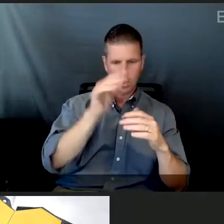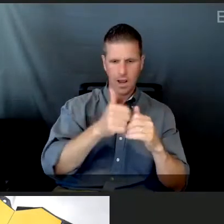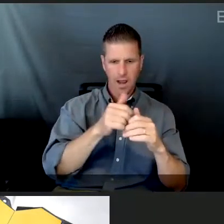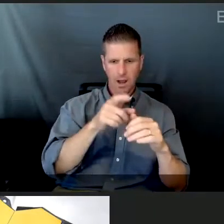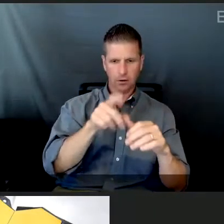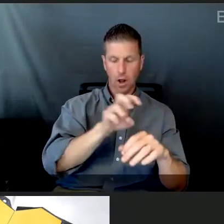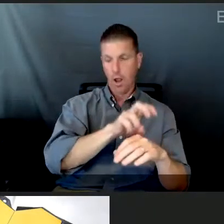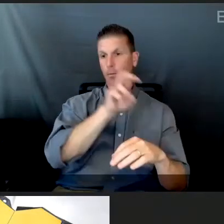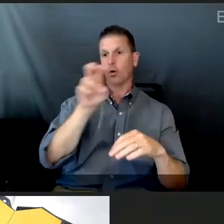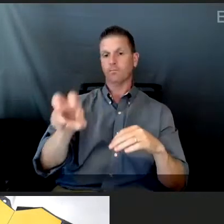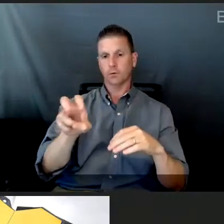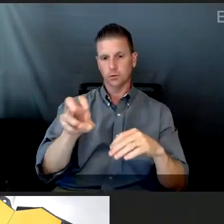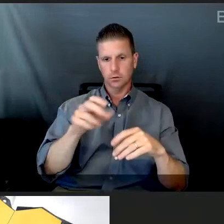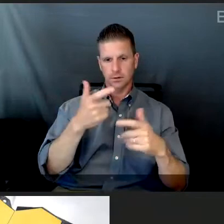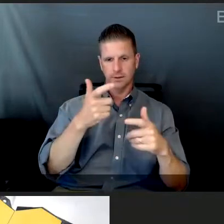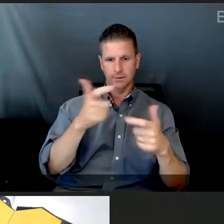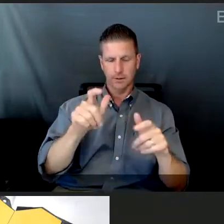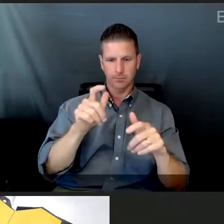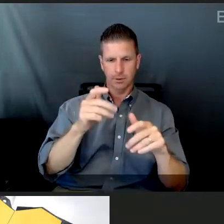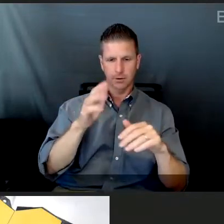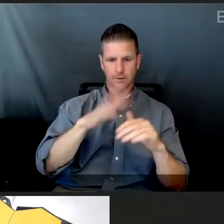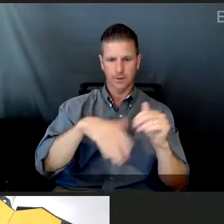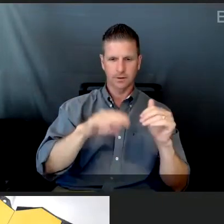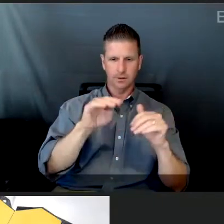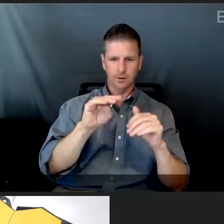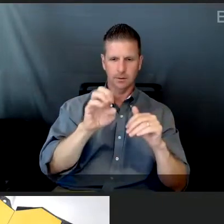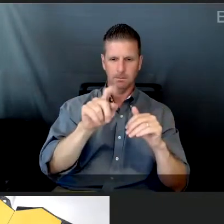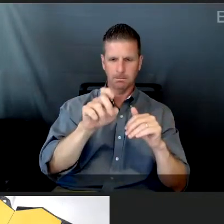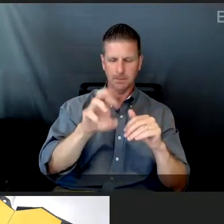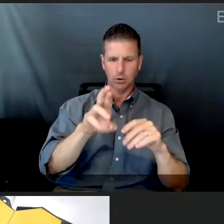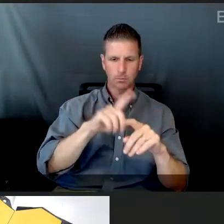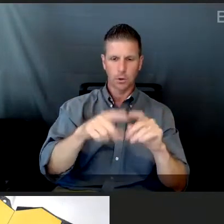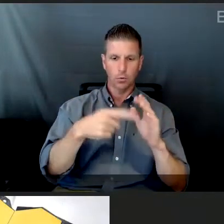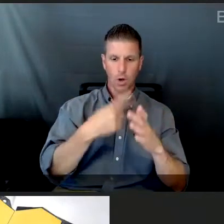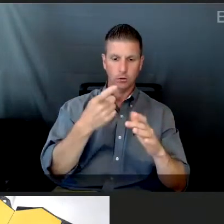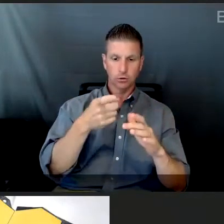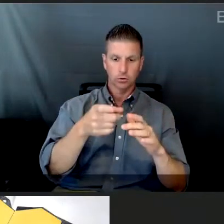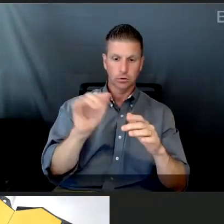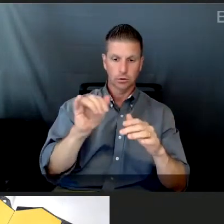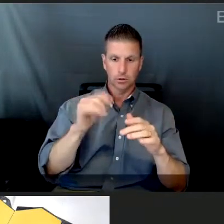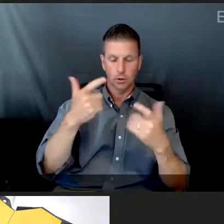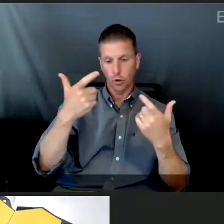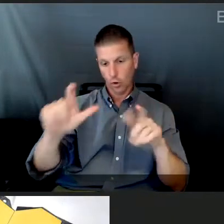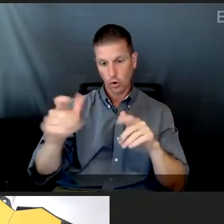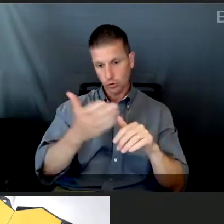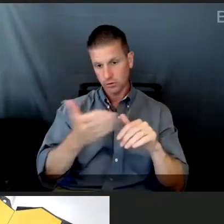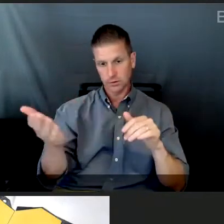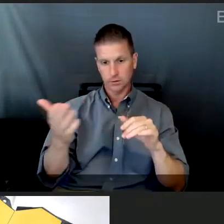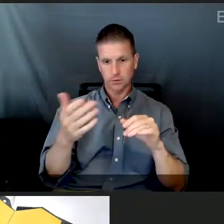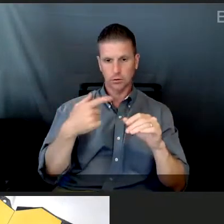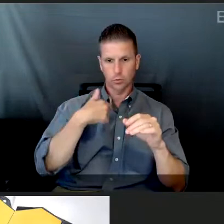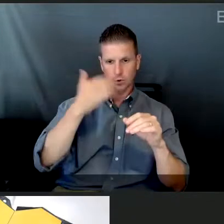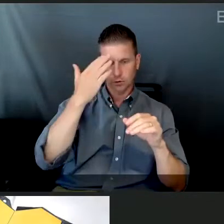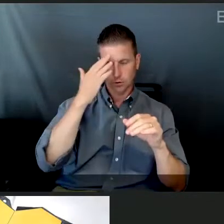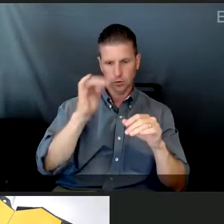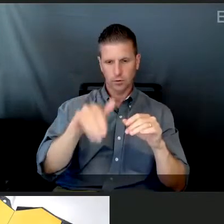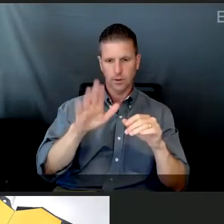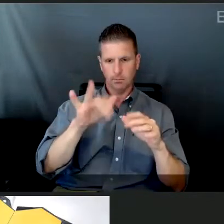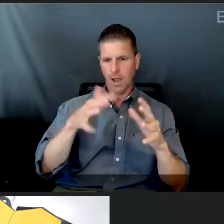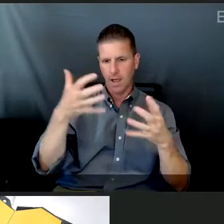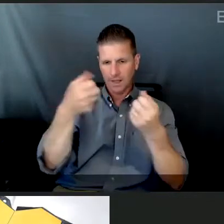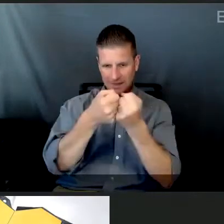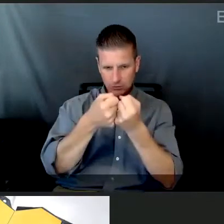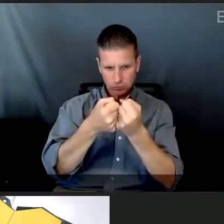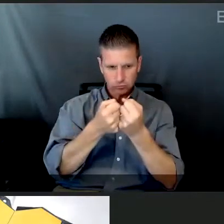over, like, getting things bigger than a meter. But then once you get to like even larger things, we know that by collisions,